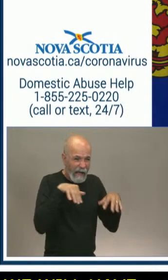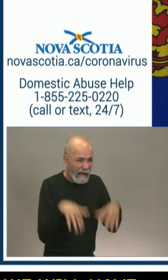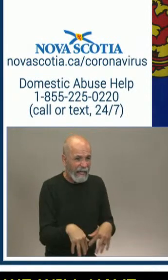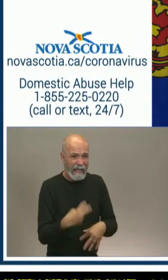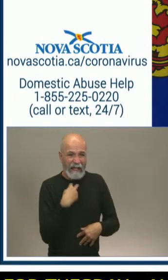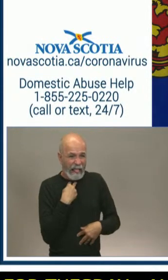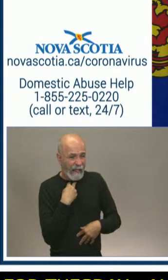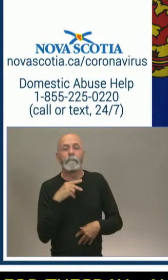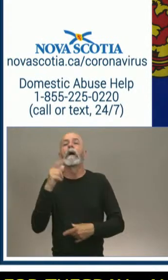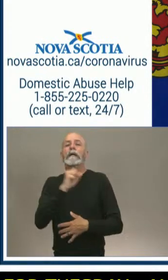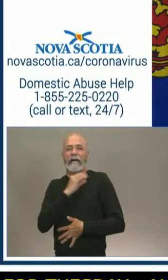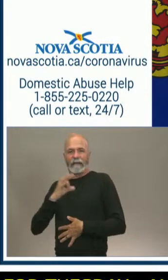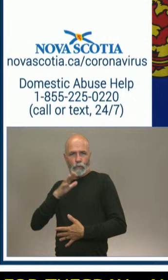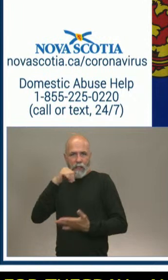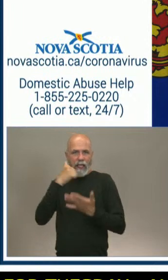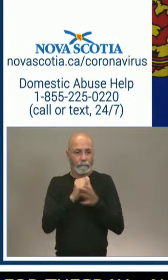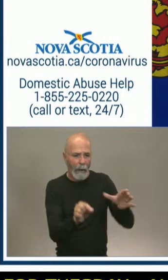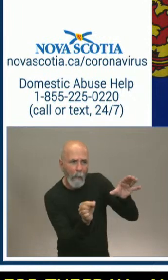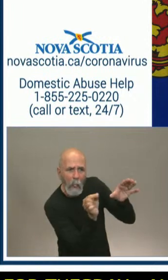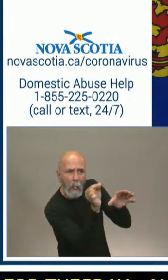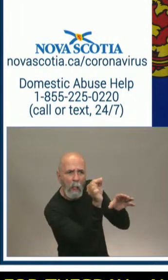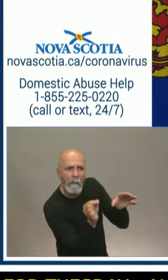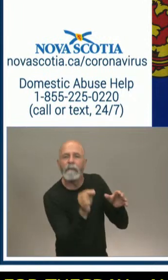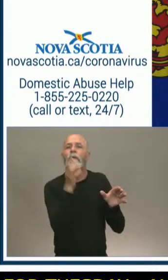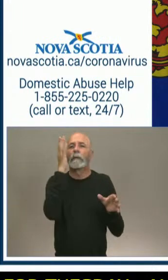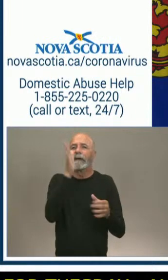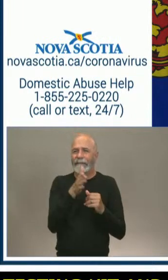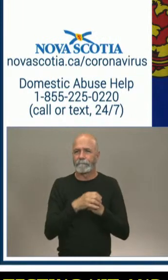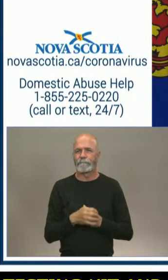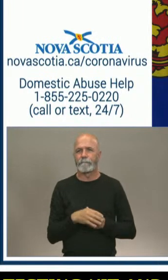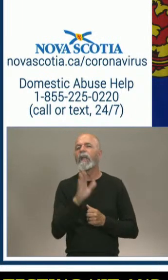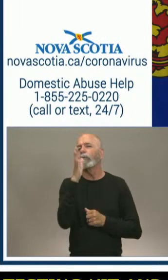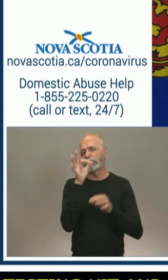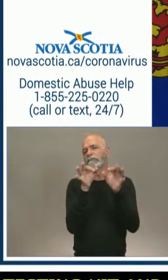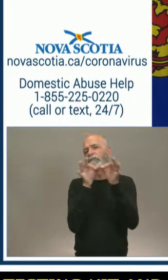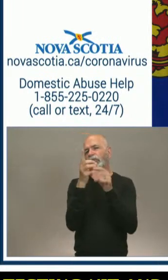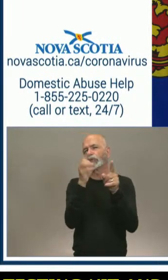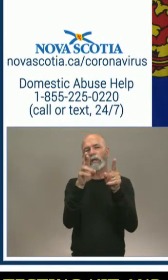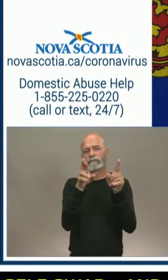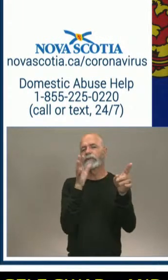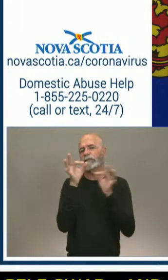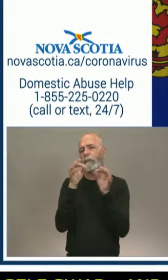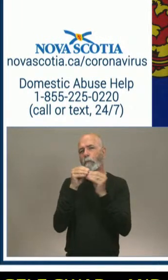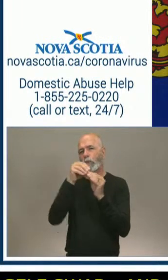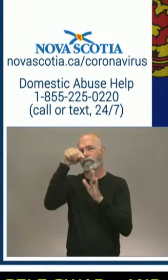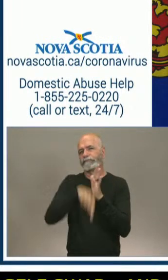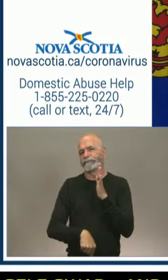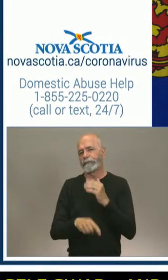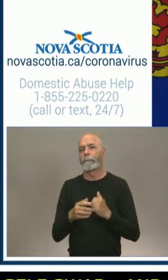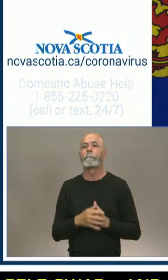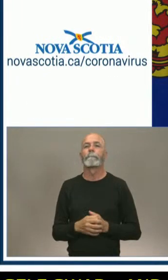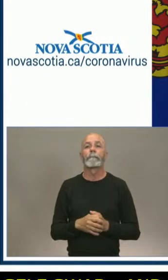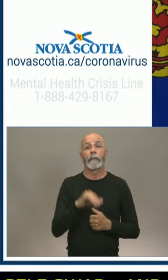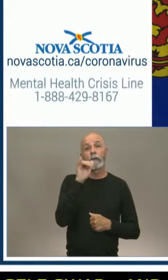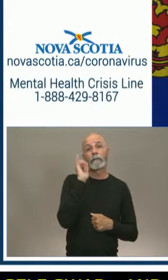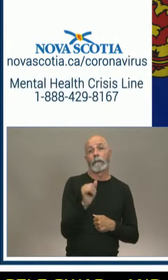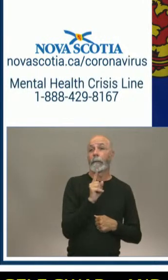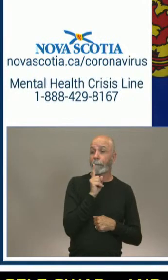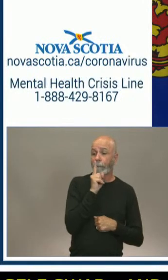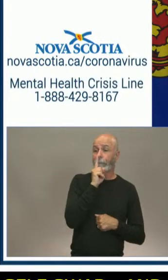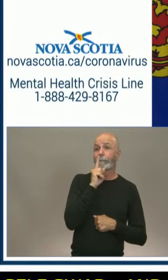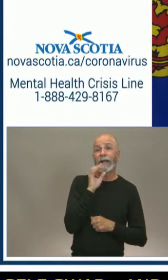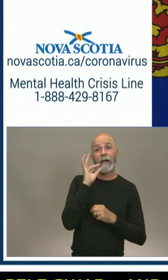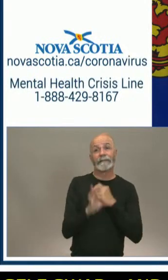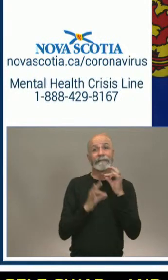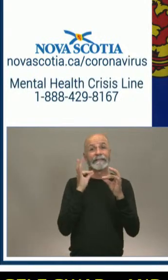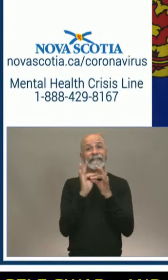will provide more details about the testing program at the airport. I do want to make clear, though, this test does not replace the requirement to